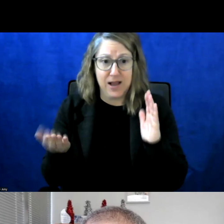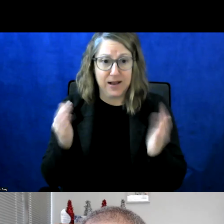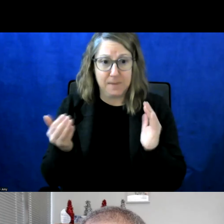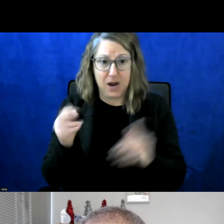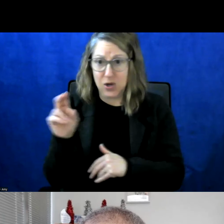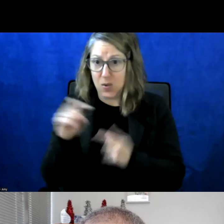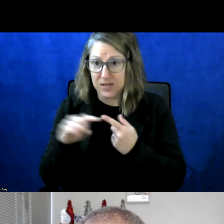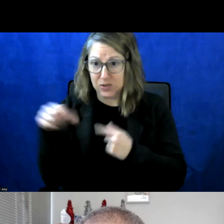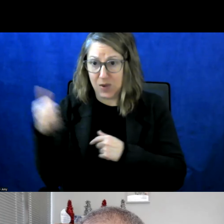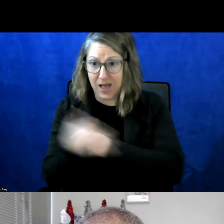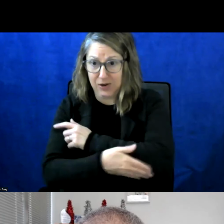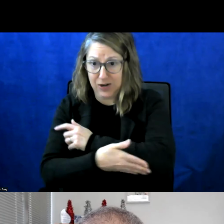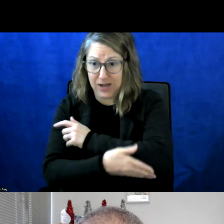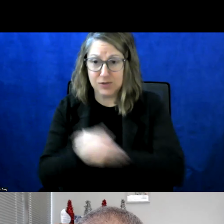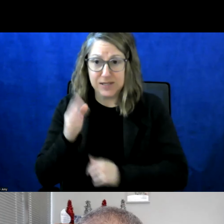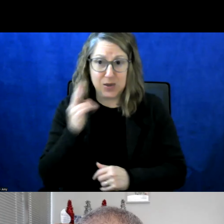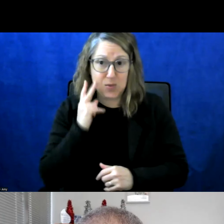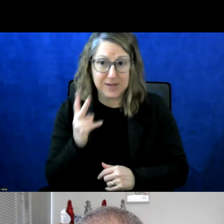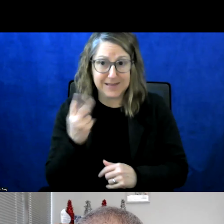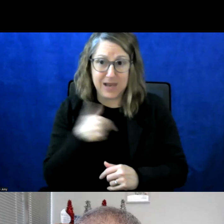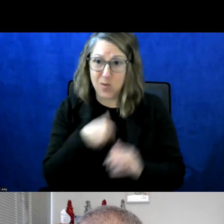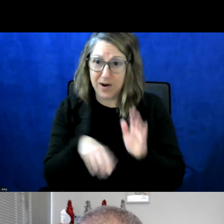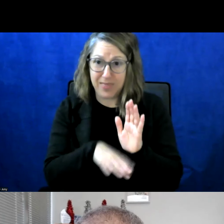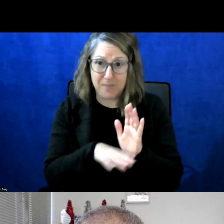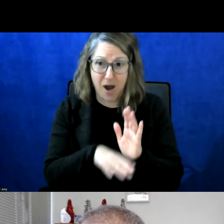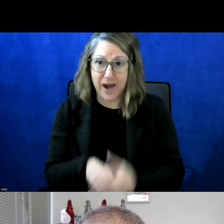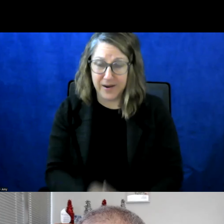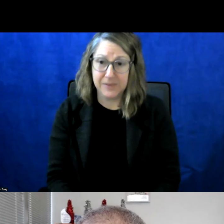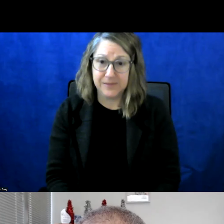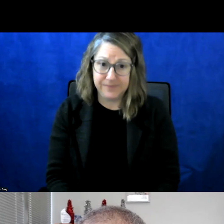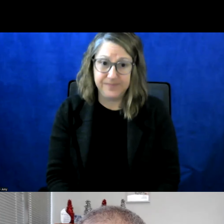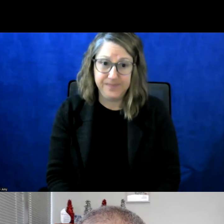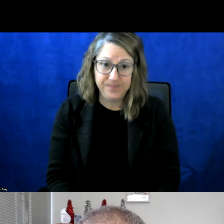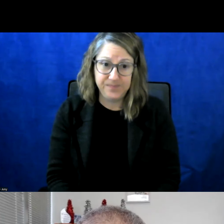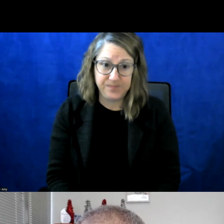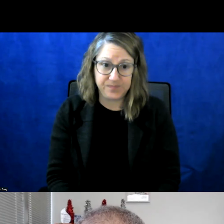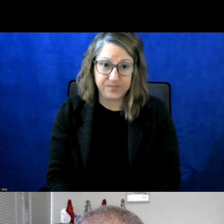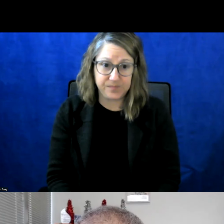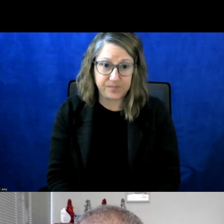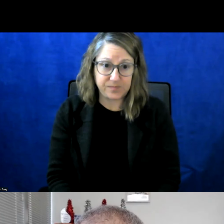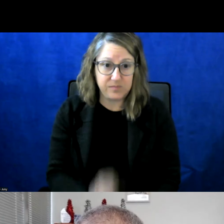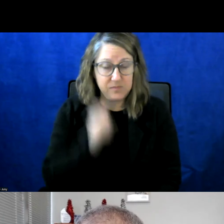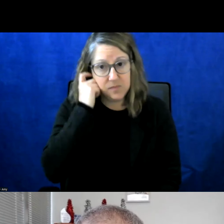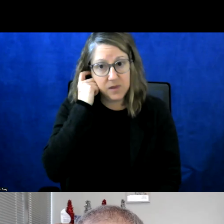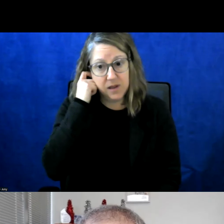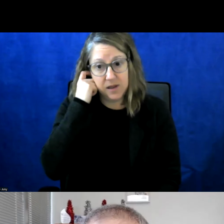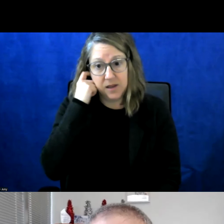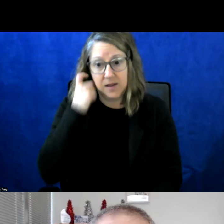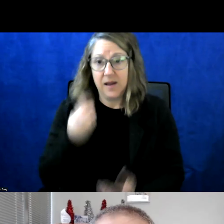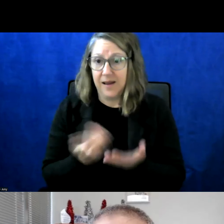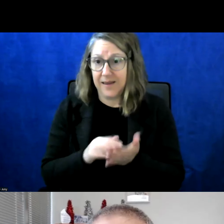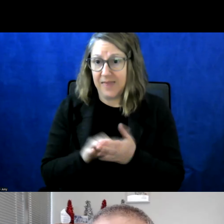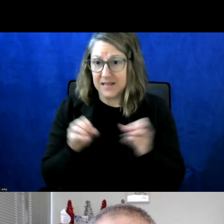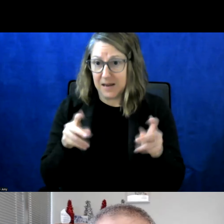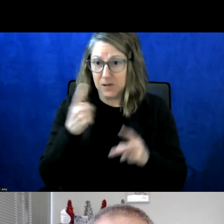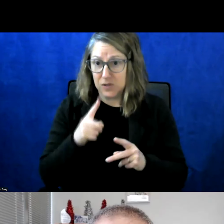other countries, and you'll see that we're at the bottom. Again, an opportunity for us as a country to do better. This is